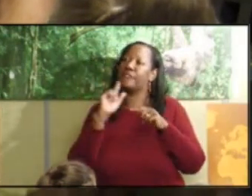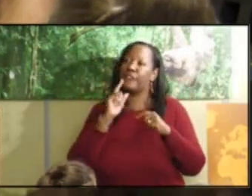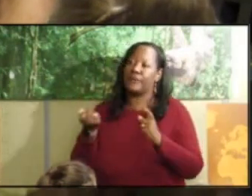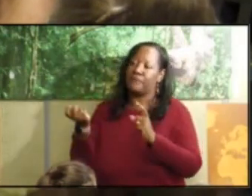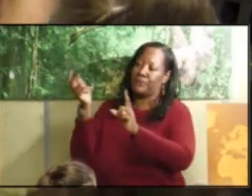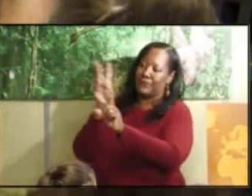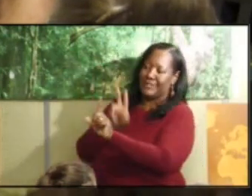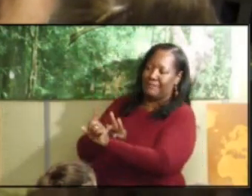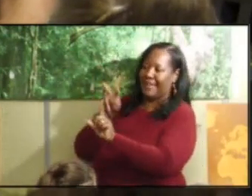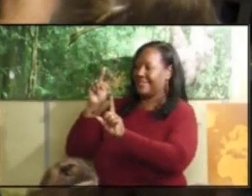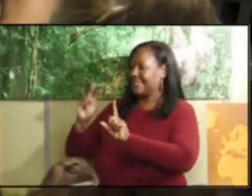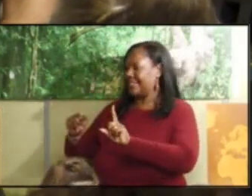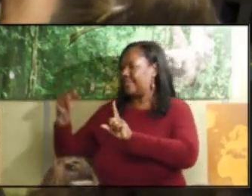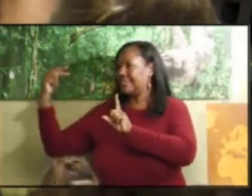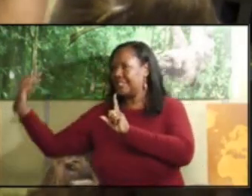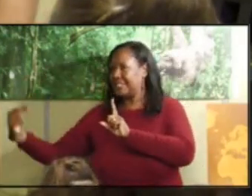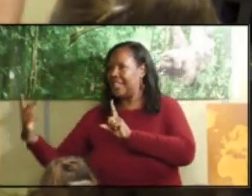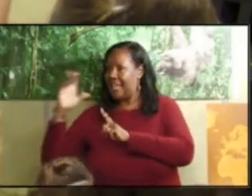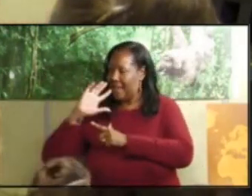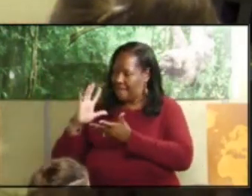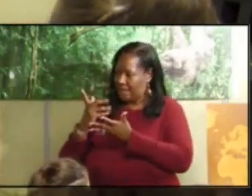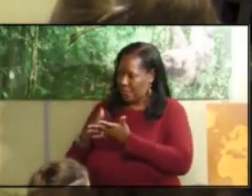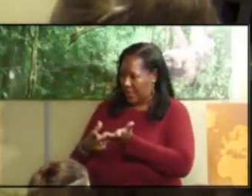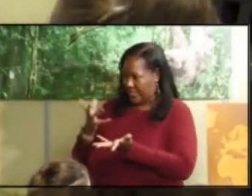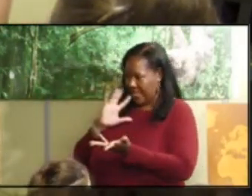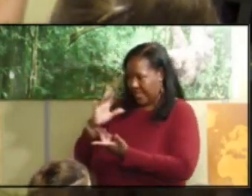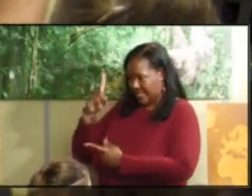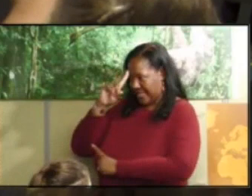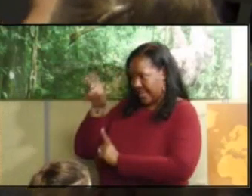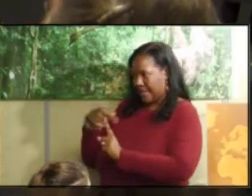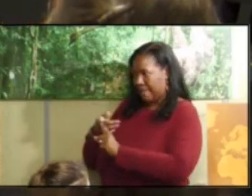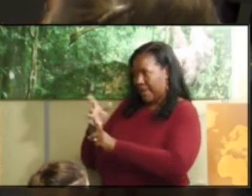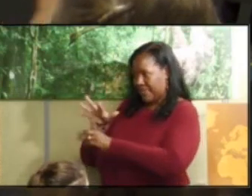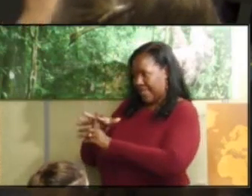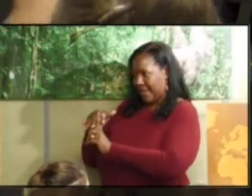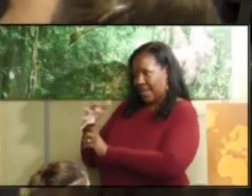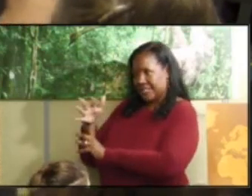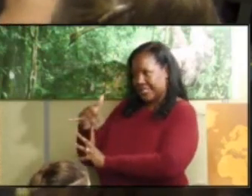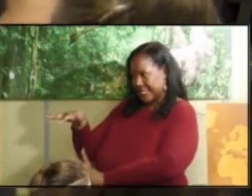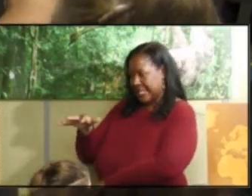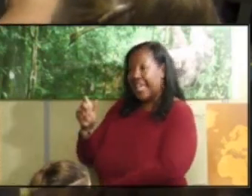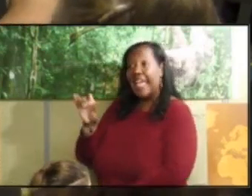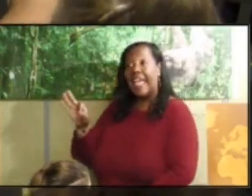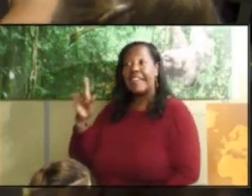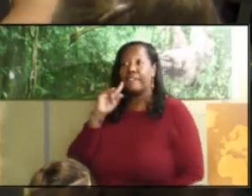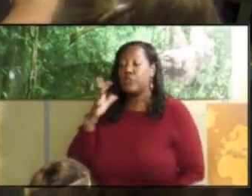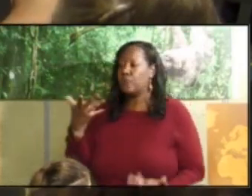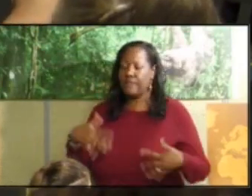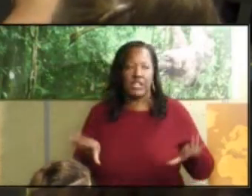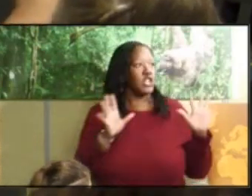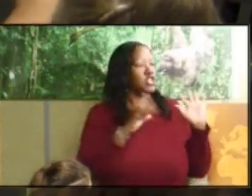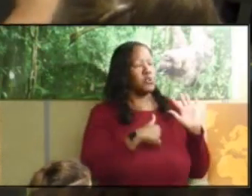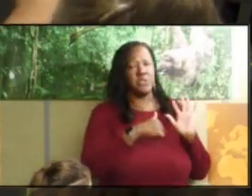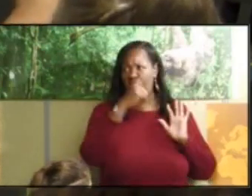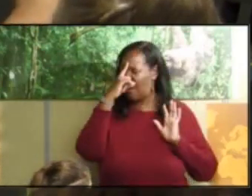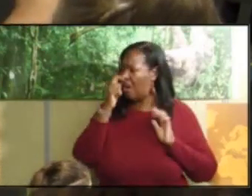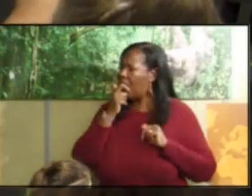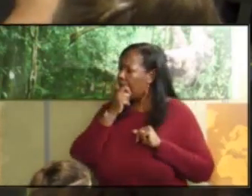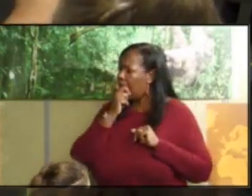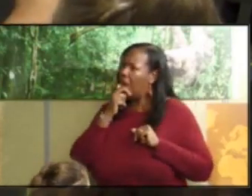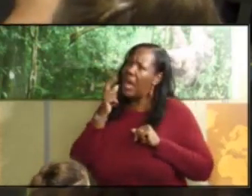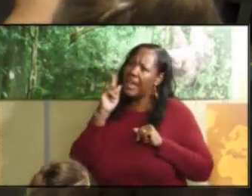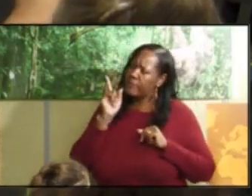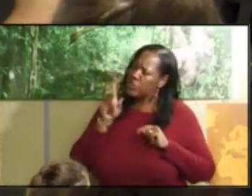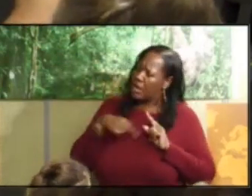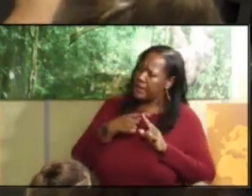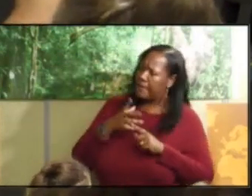that content, and that. Even if you just walk away going, wow, I wouldn't have thought to look at it as a conservator, or I